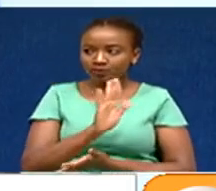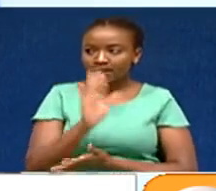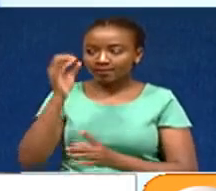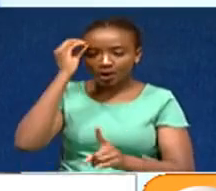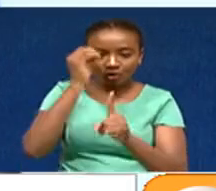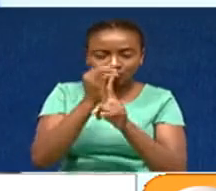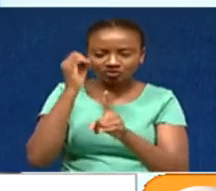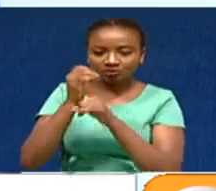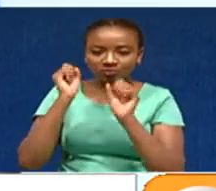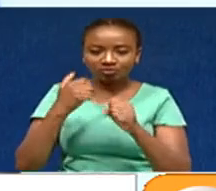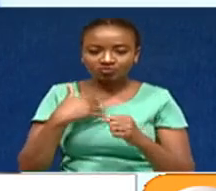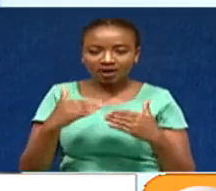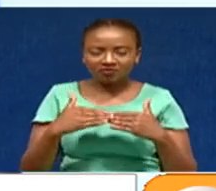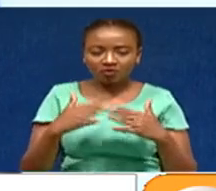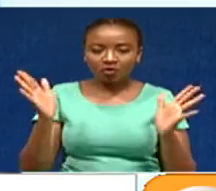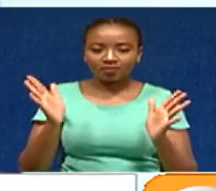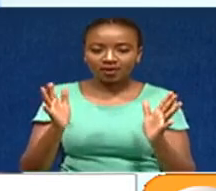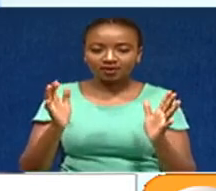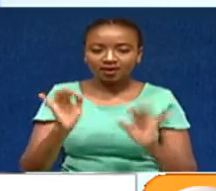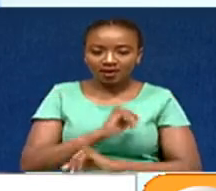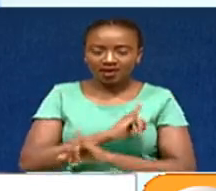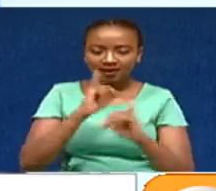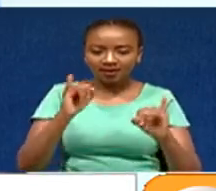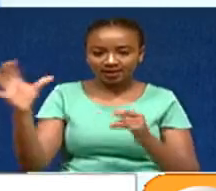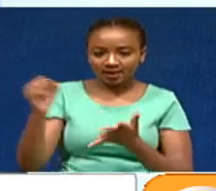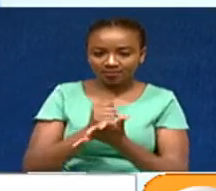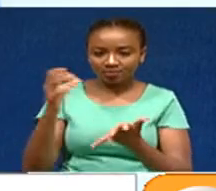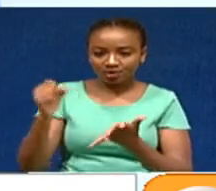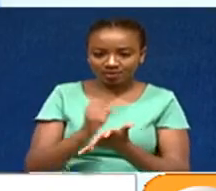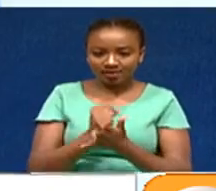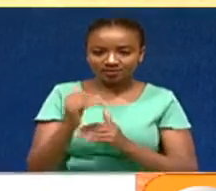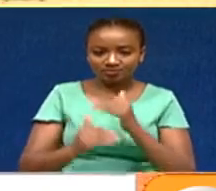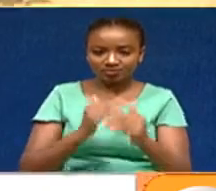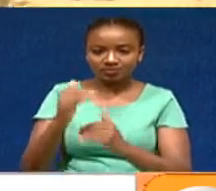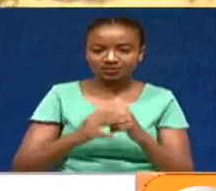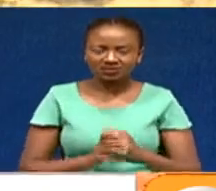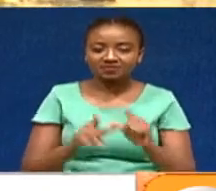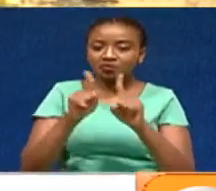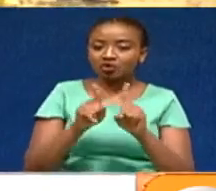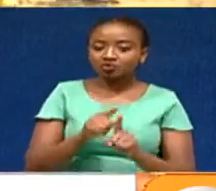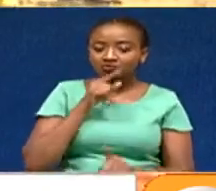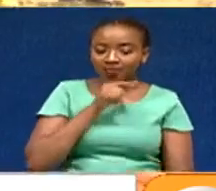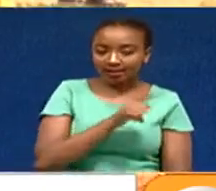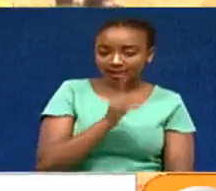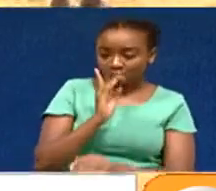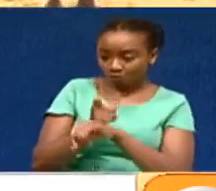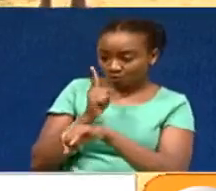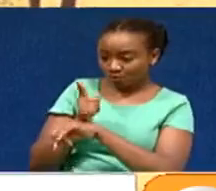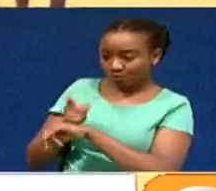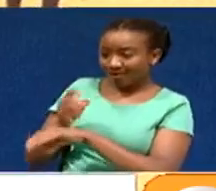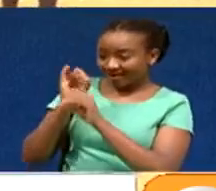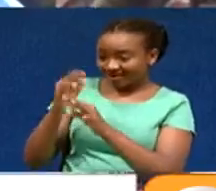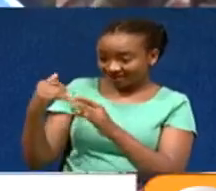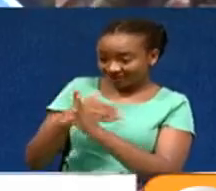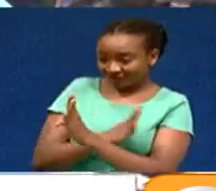conduct open, free and fair recruitment is achieved. Ogolla warning that the law will take its